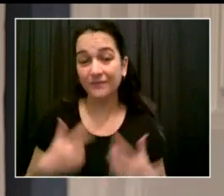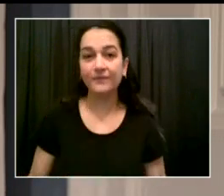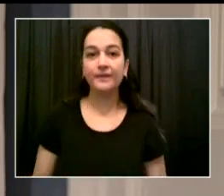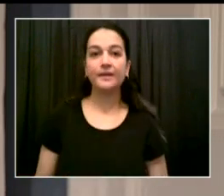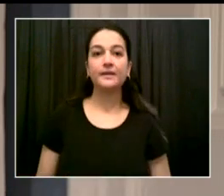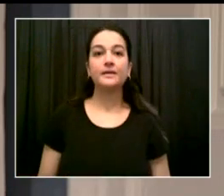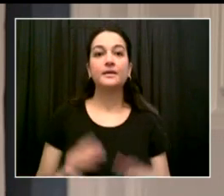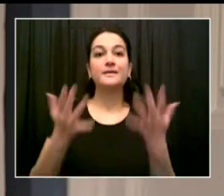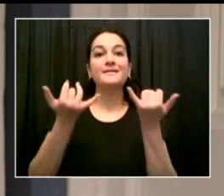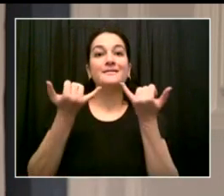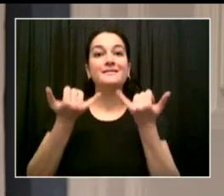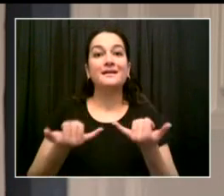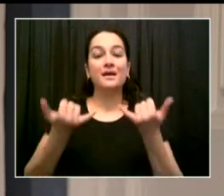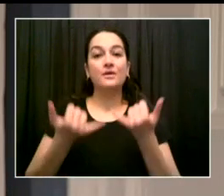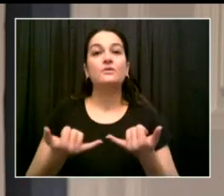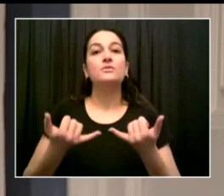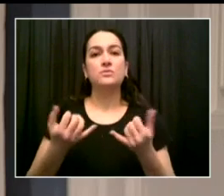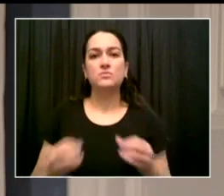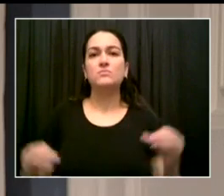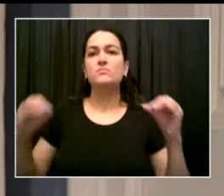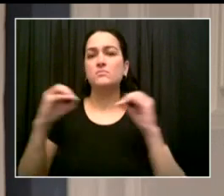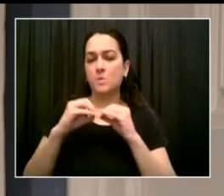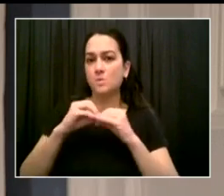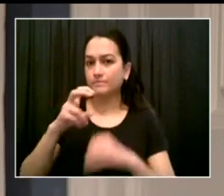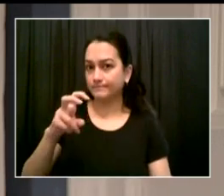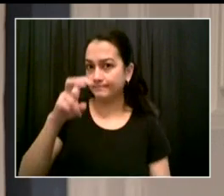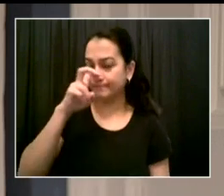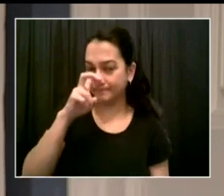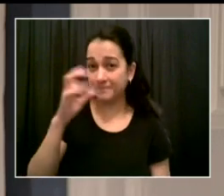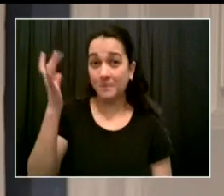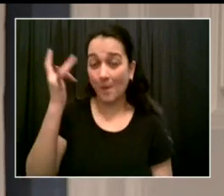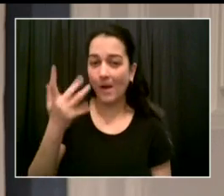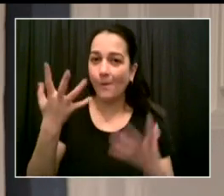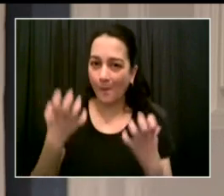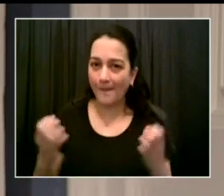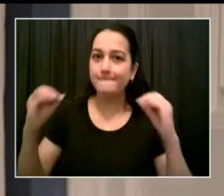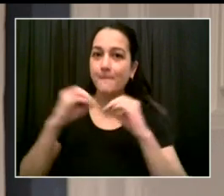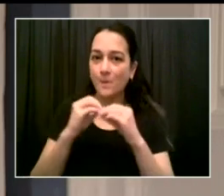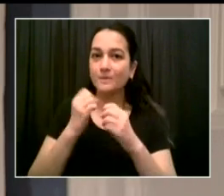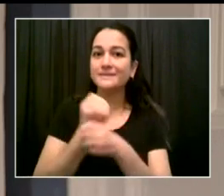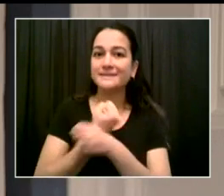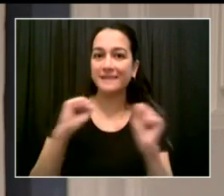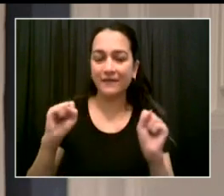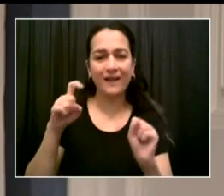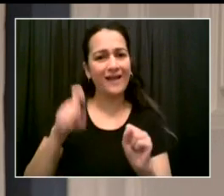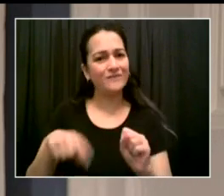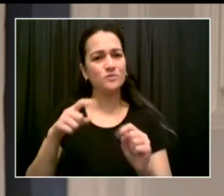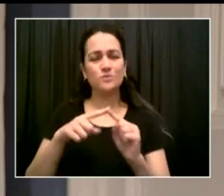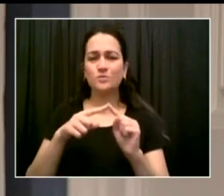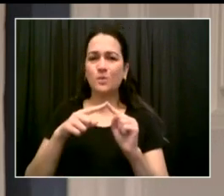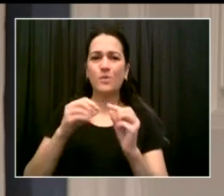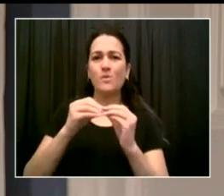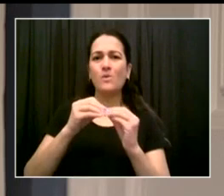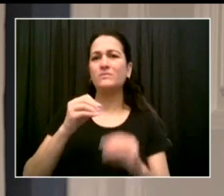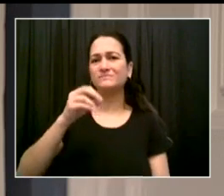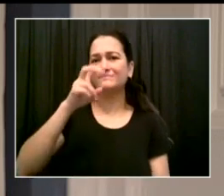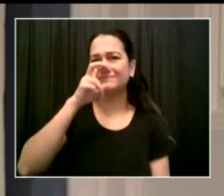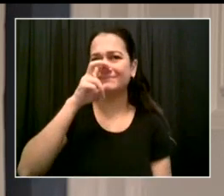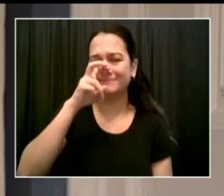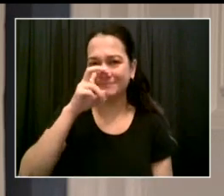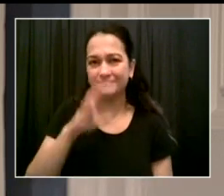wear masks at health and hospital facilities, we know that the Delta variant is incredibly contagious. And we know